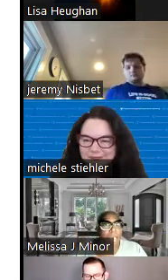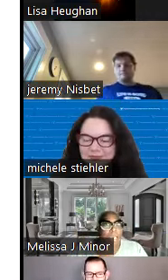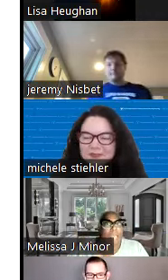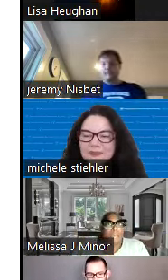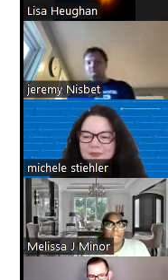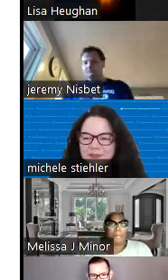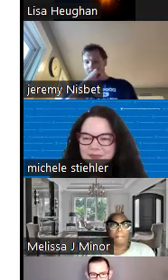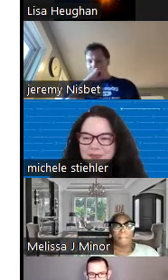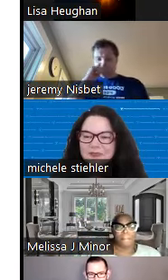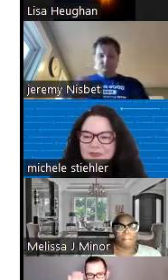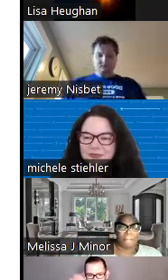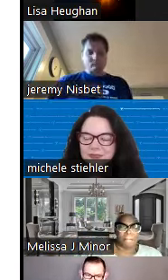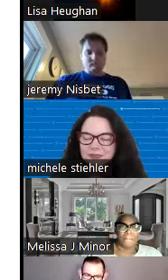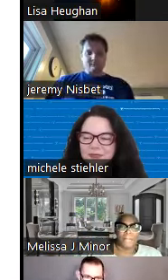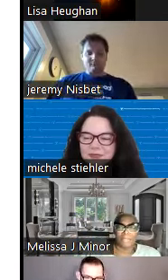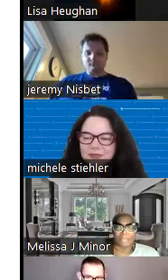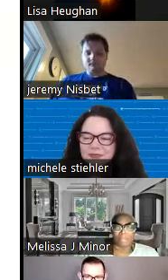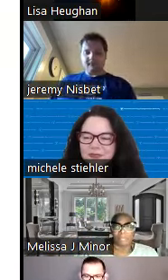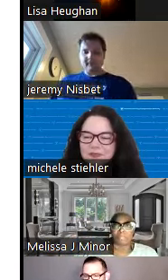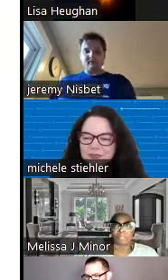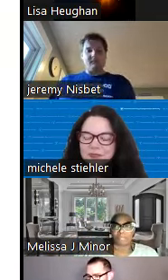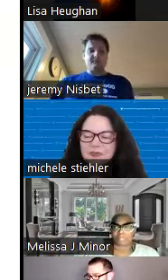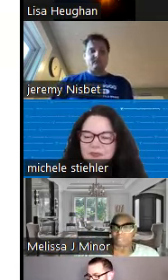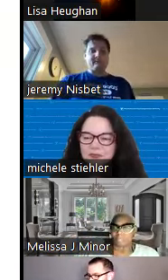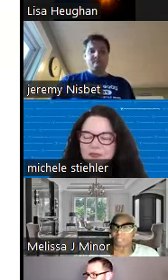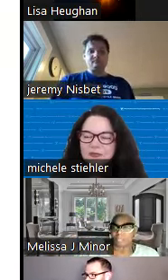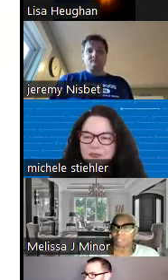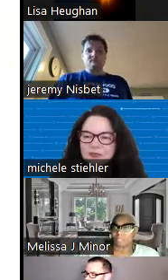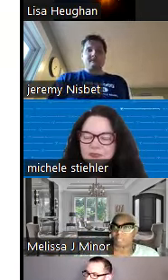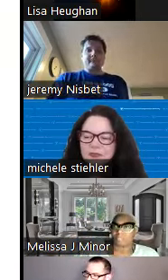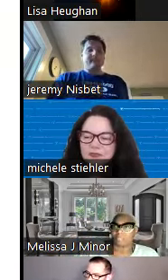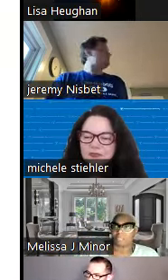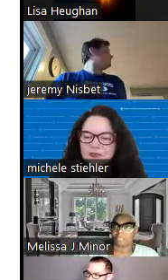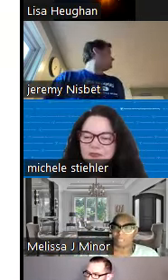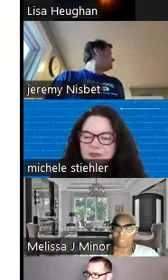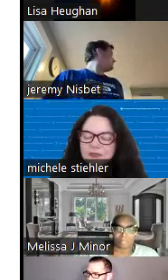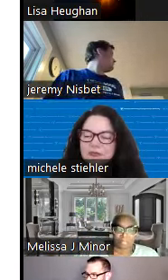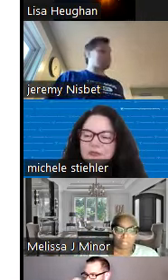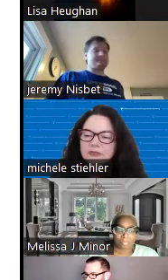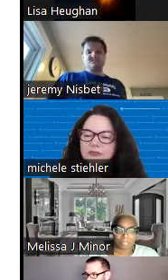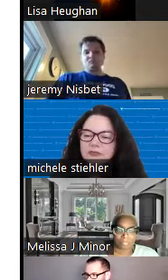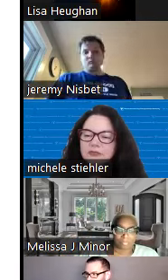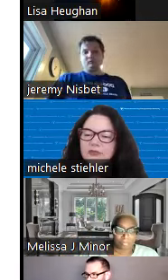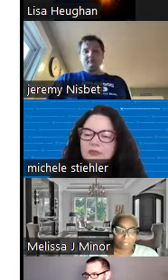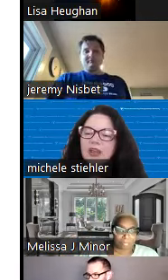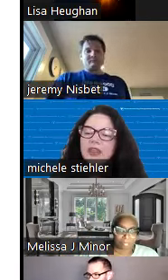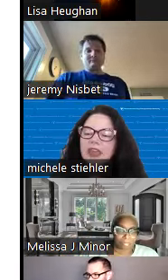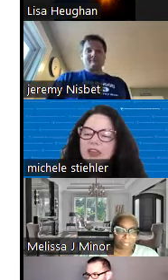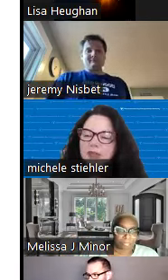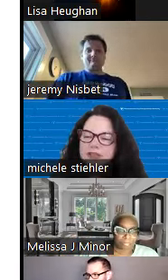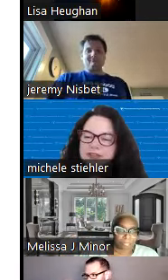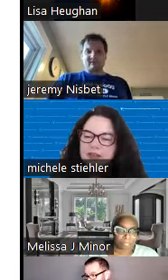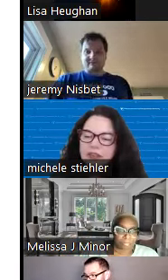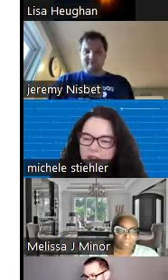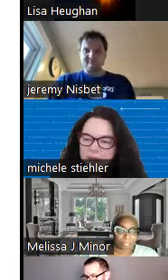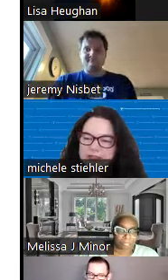Yeah, thank you, Melissa. Feel free to reach out to me. I'll drop my contact information in again, and we'll be able to continue this conversation offline. Thank